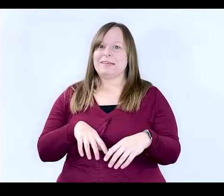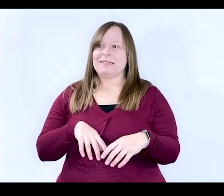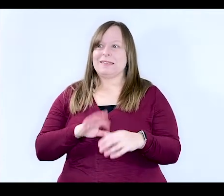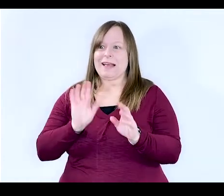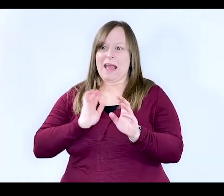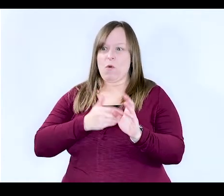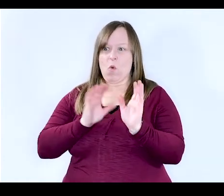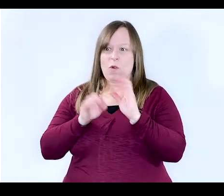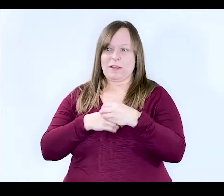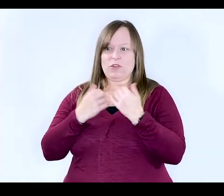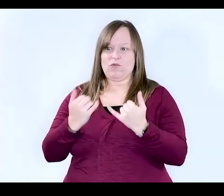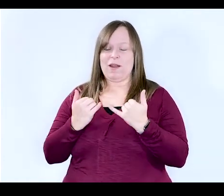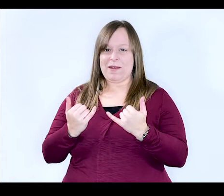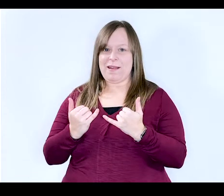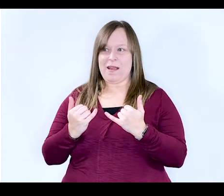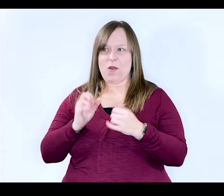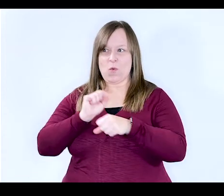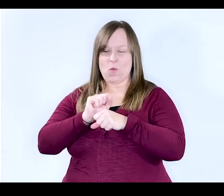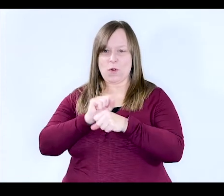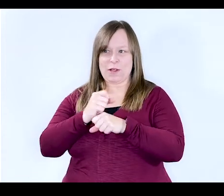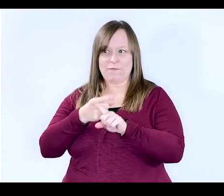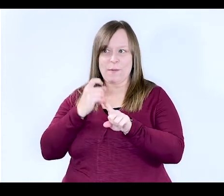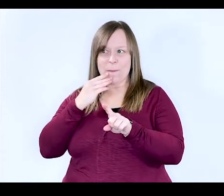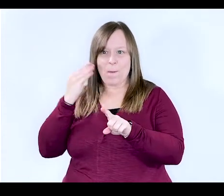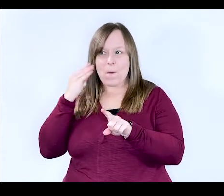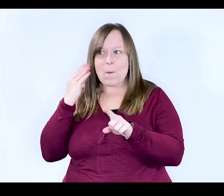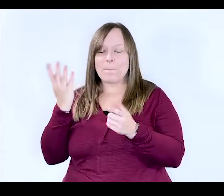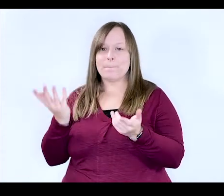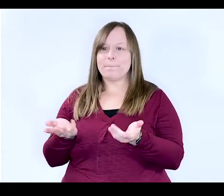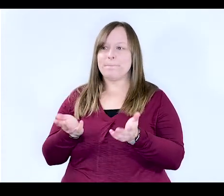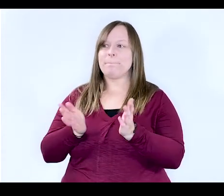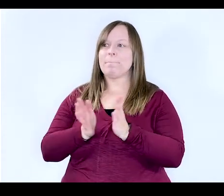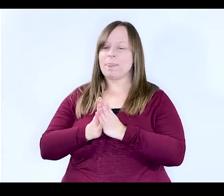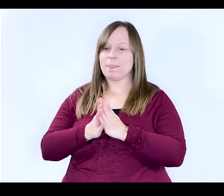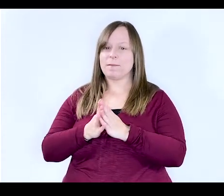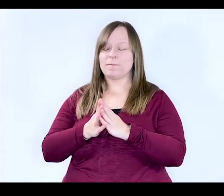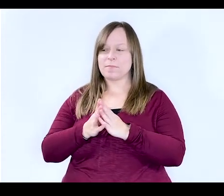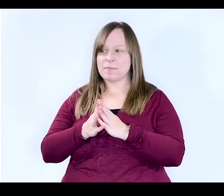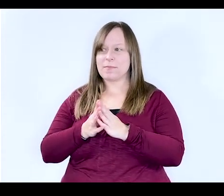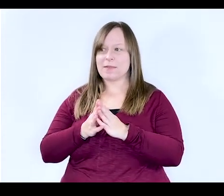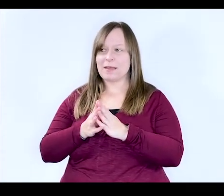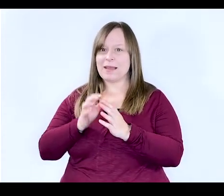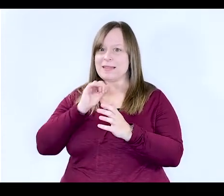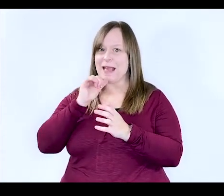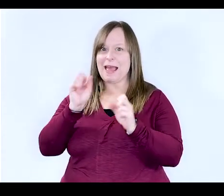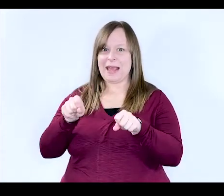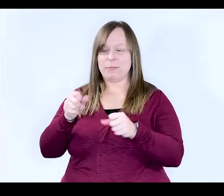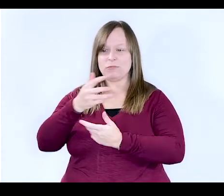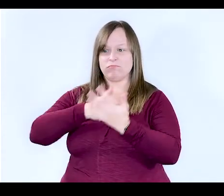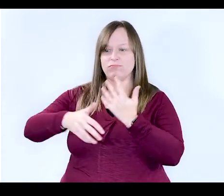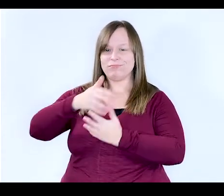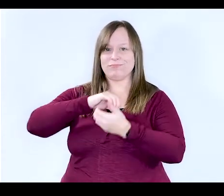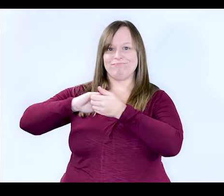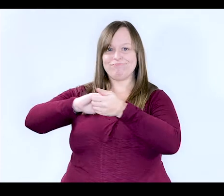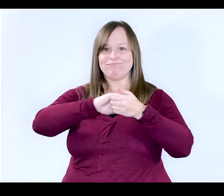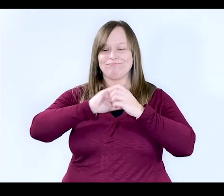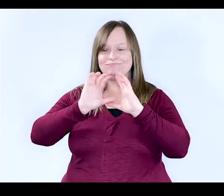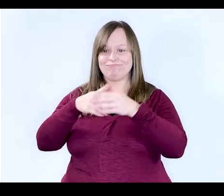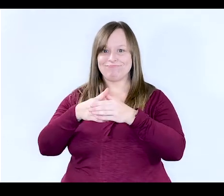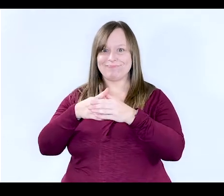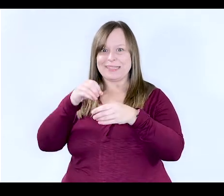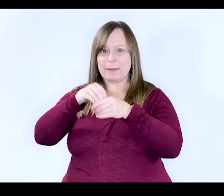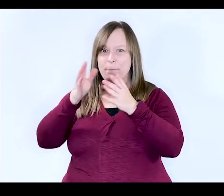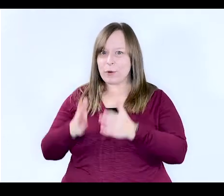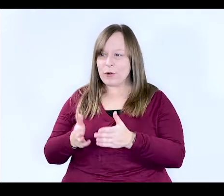of our organization and how we are now working in our own homes or spaces and not able to come together as